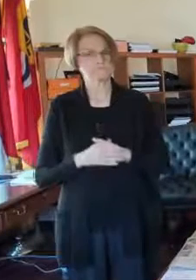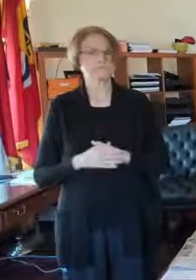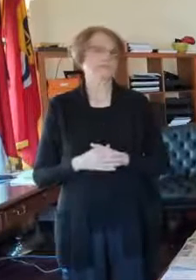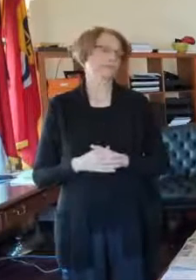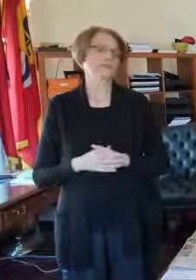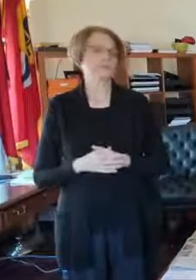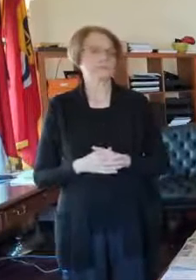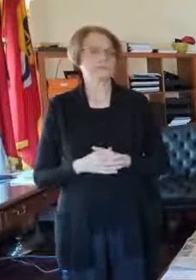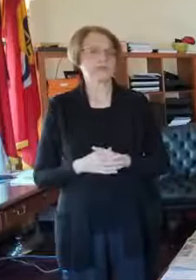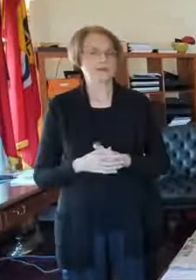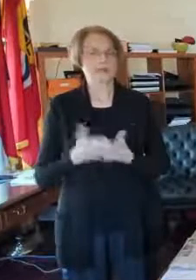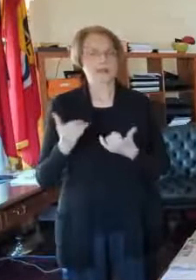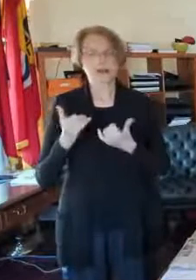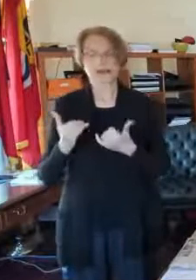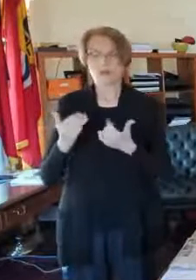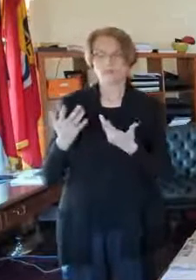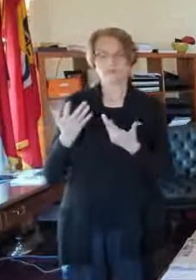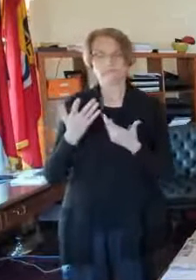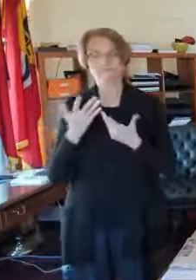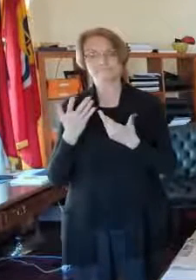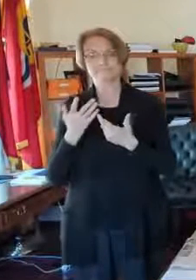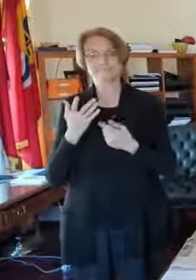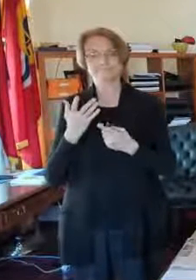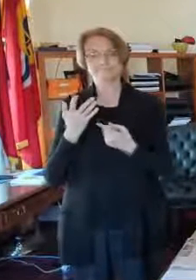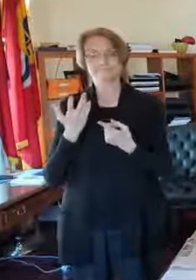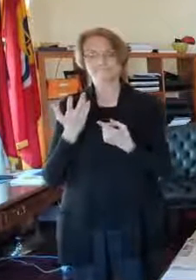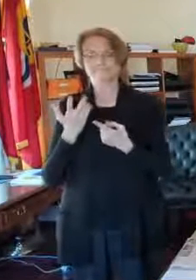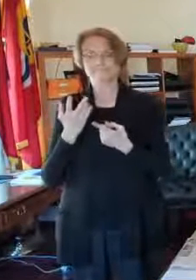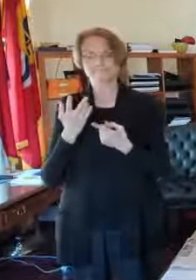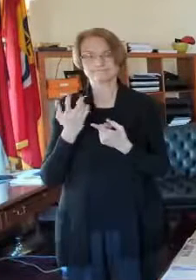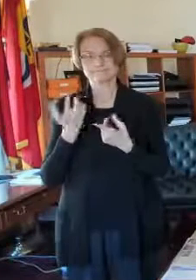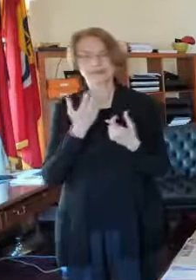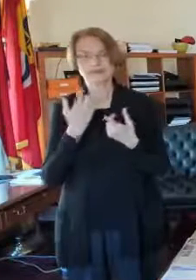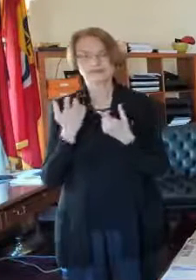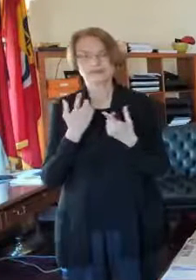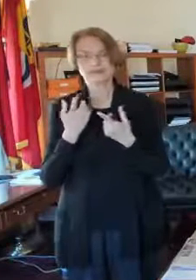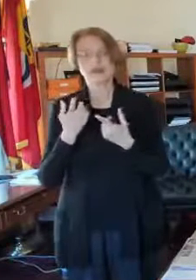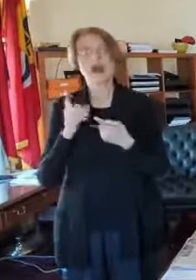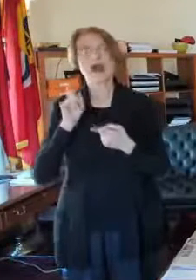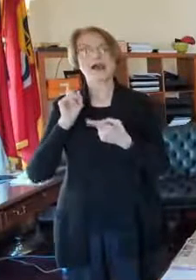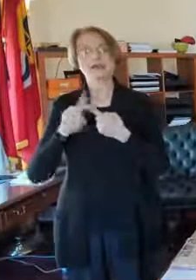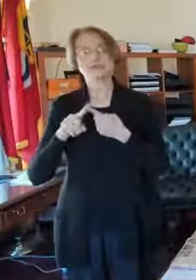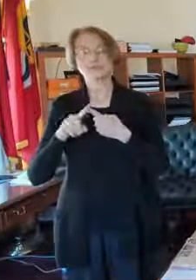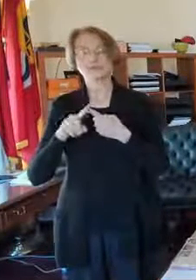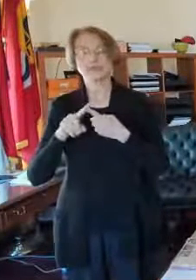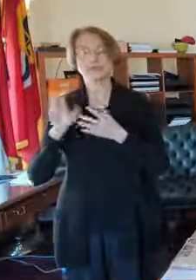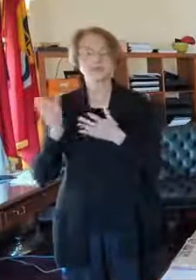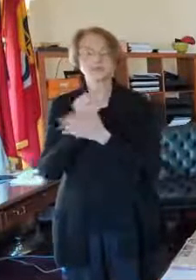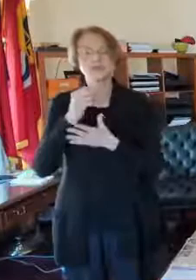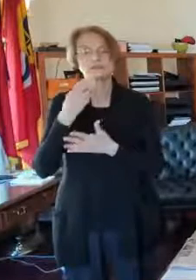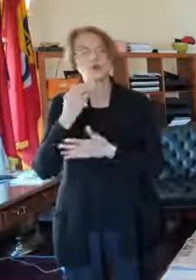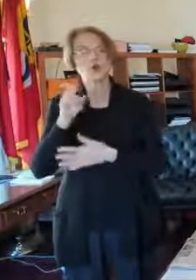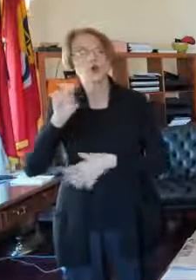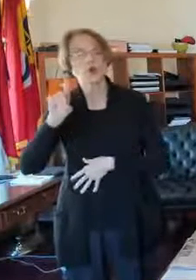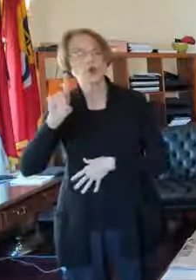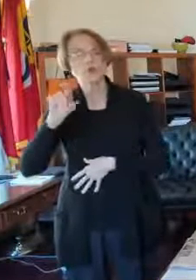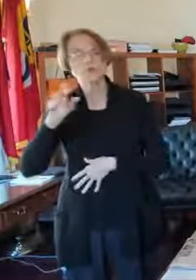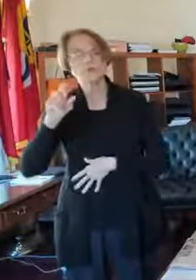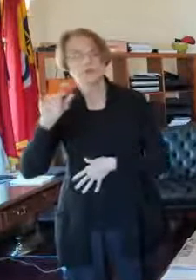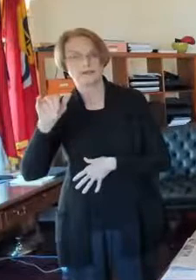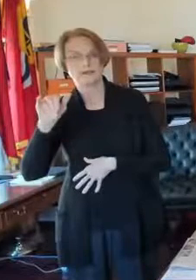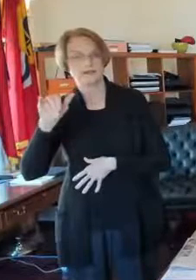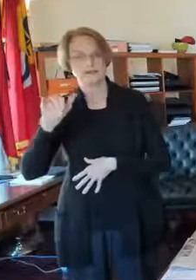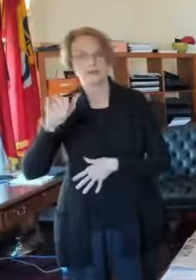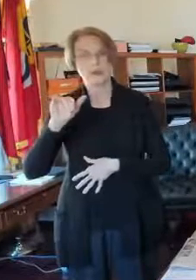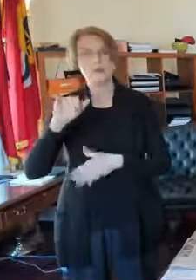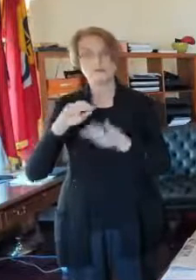Well, what they're saying right now is until we obtain some level of, some decent level of herd immunity, and I don't know exactly when that's going to be,